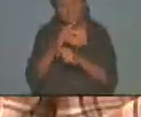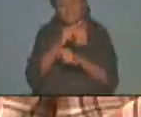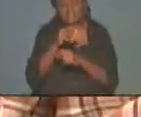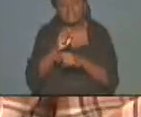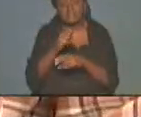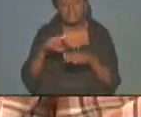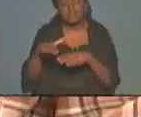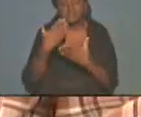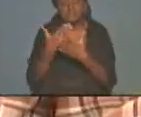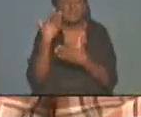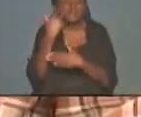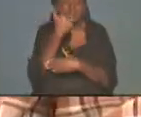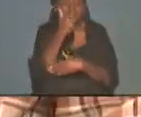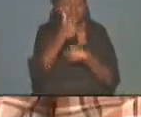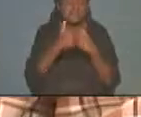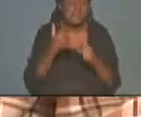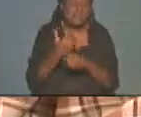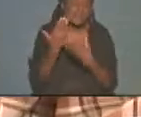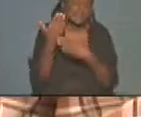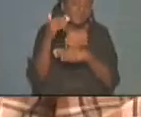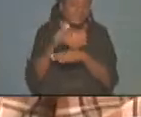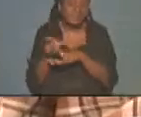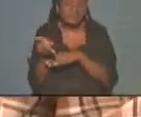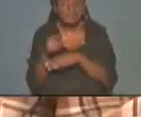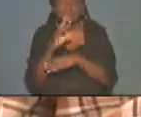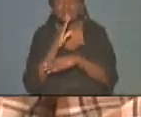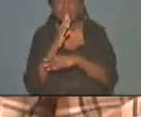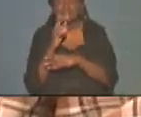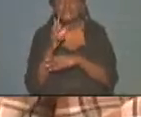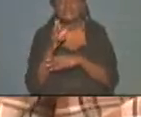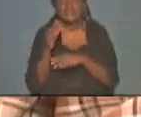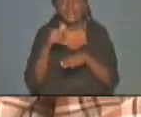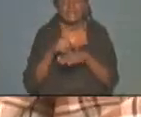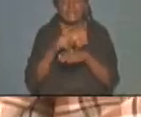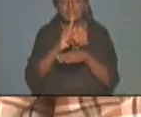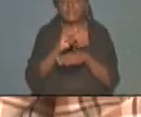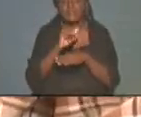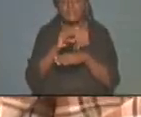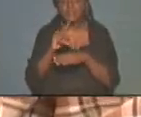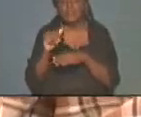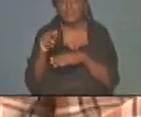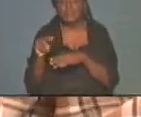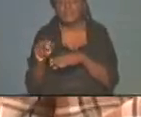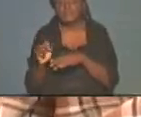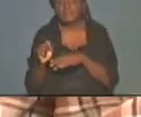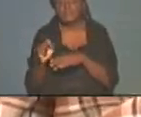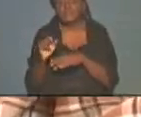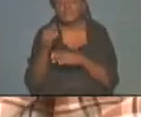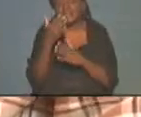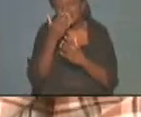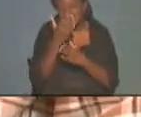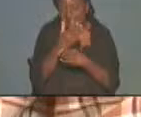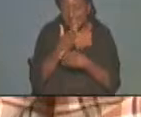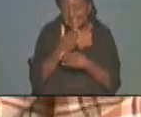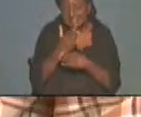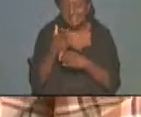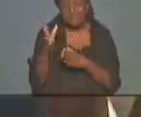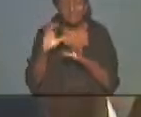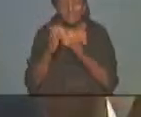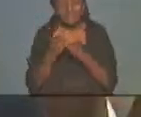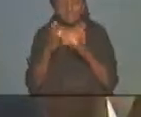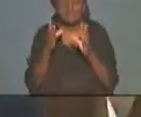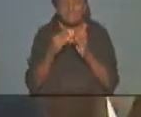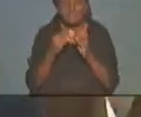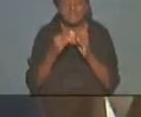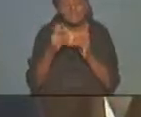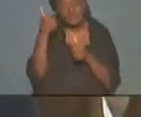past decades. Last evening, he was guest speaker at the Kiwanis Interclub meeting at the Bahamas Red Cross headquarters. Forbes reminded the